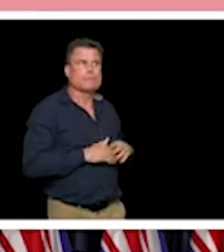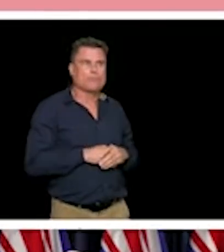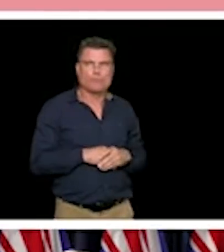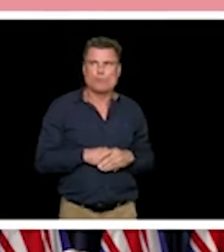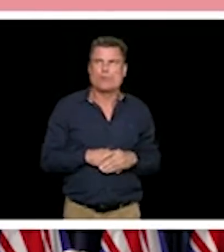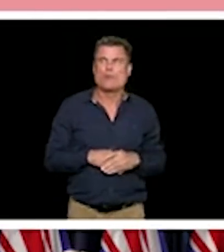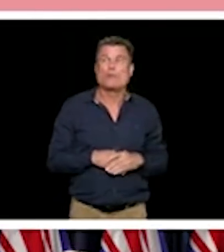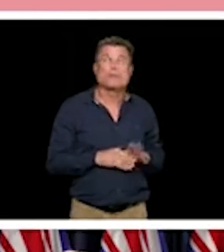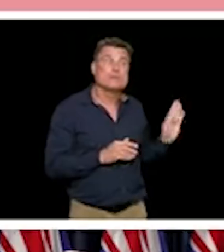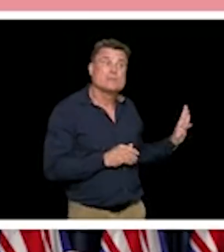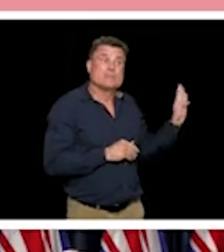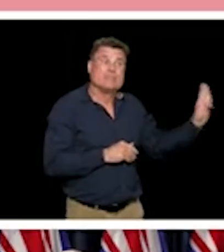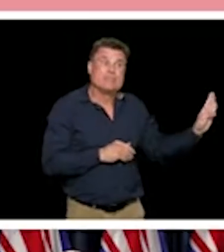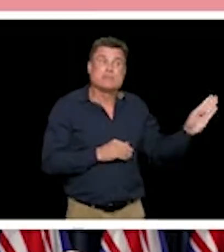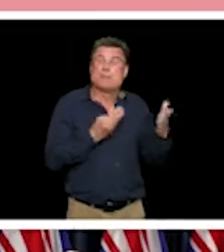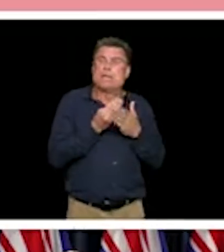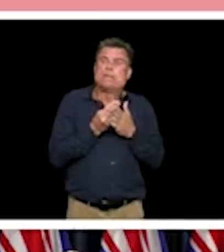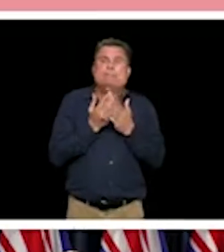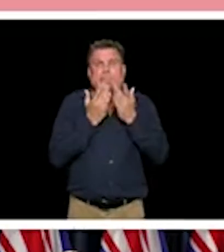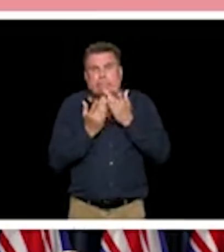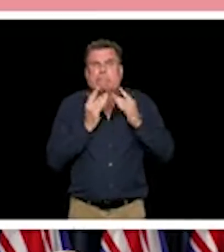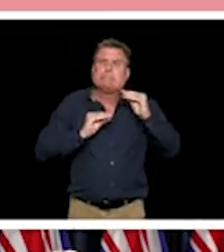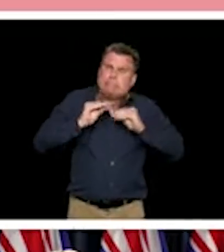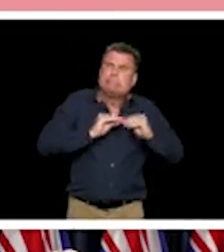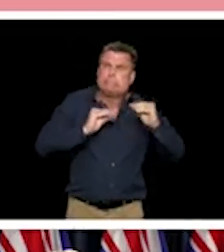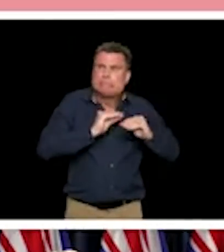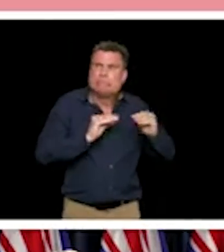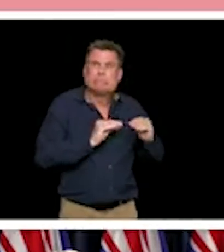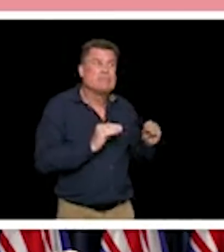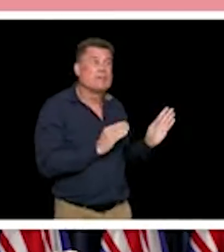40% were food insecure because of the pandemic, and a